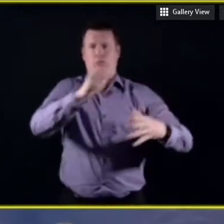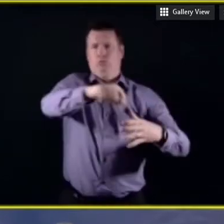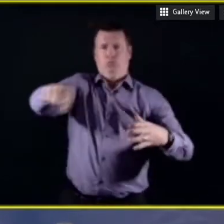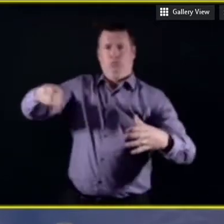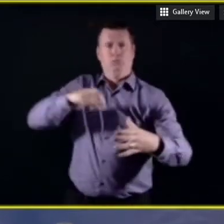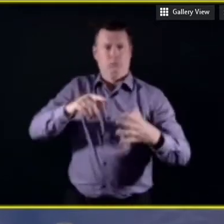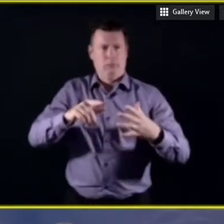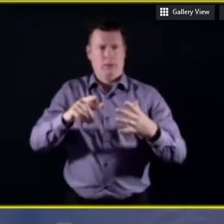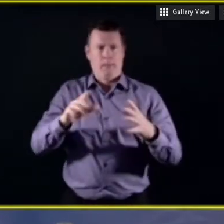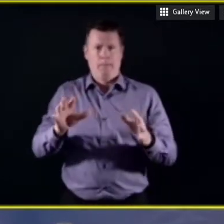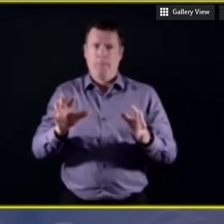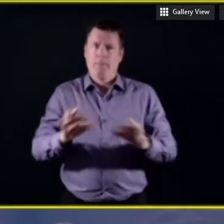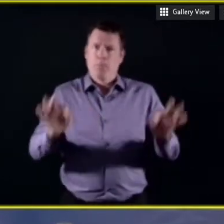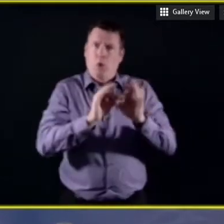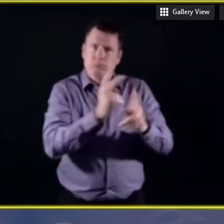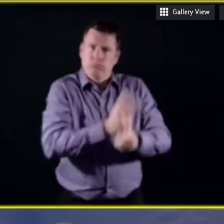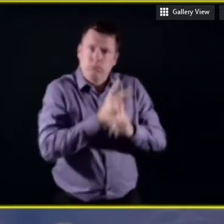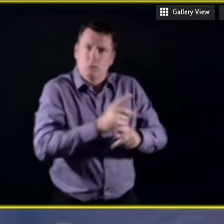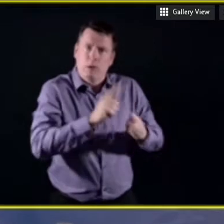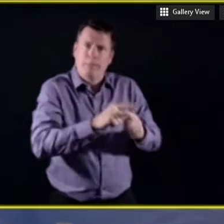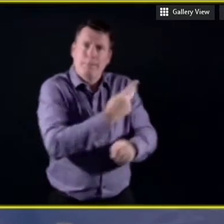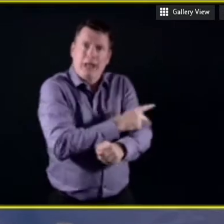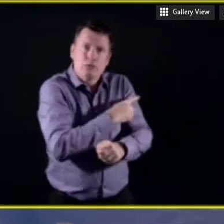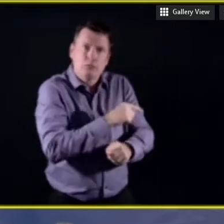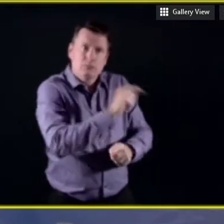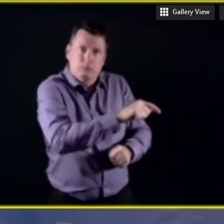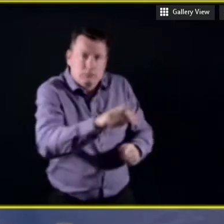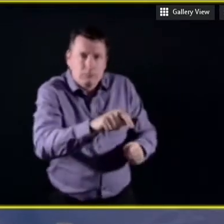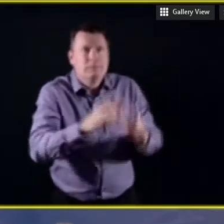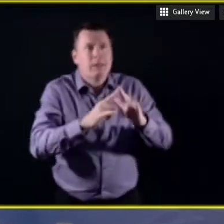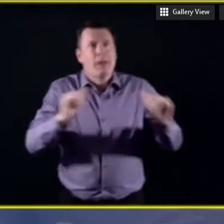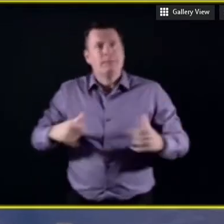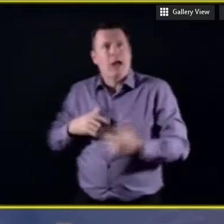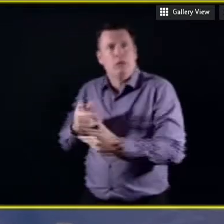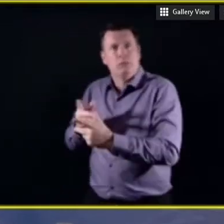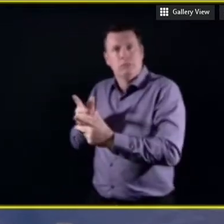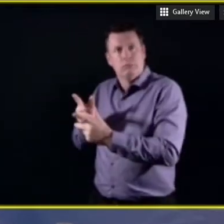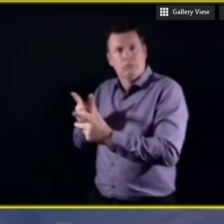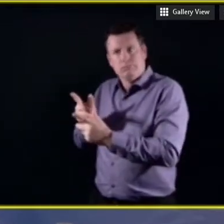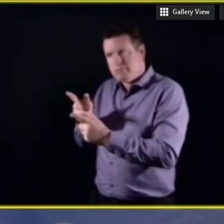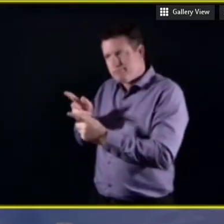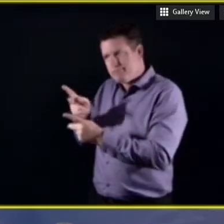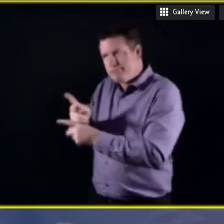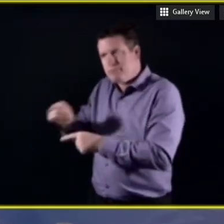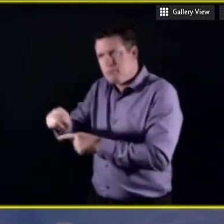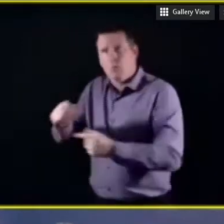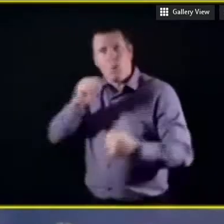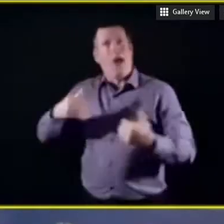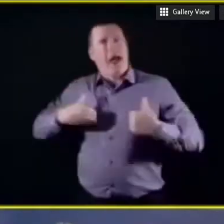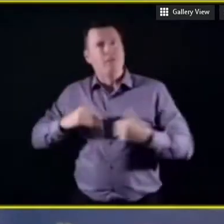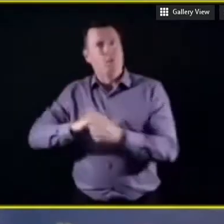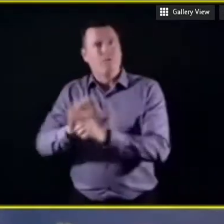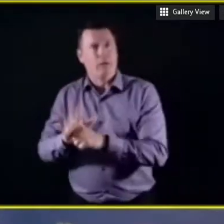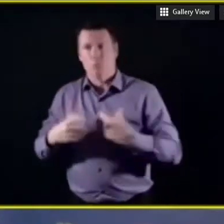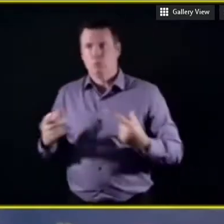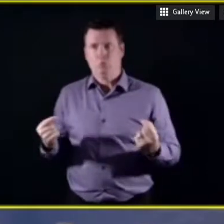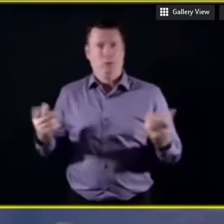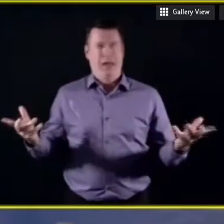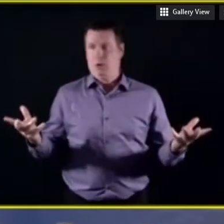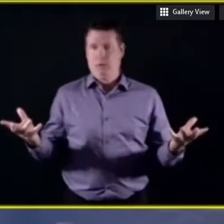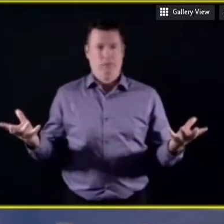COVID-19. As part of this, primary care has created a dedicated respiratory care clinic to